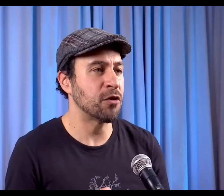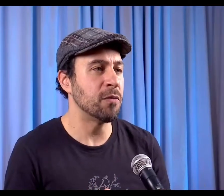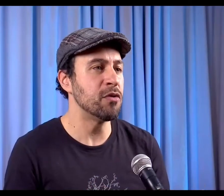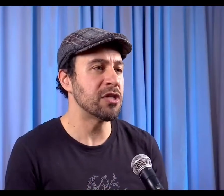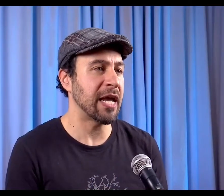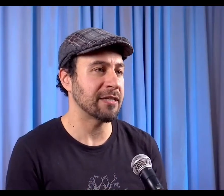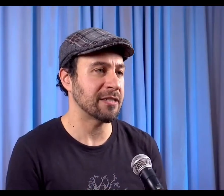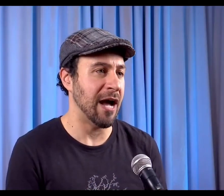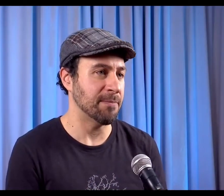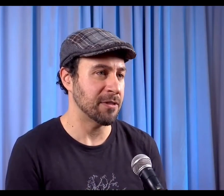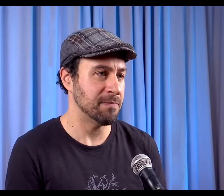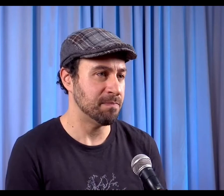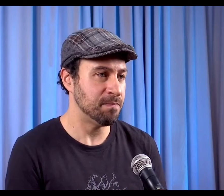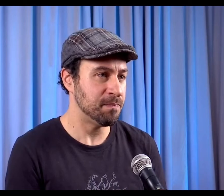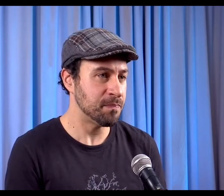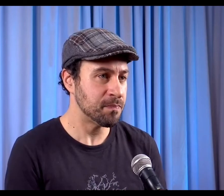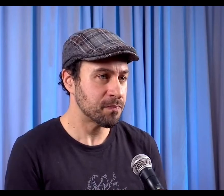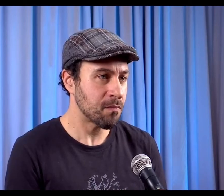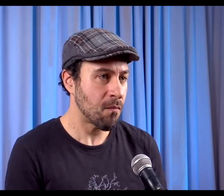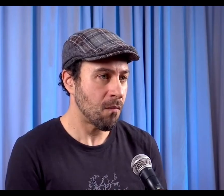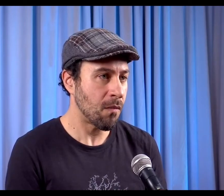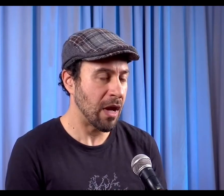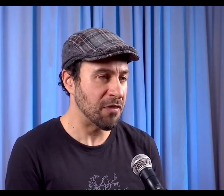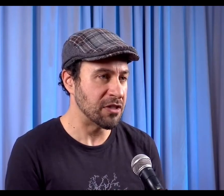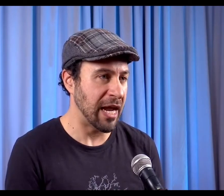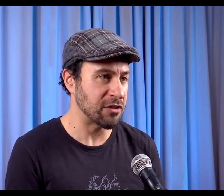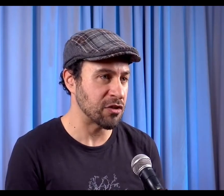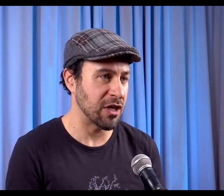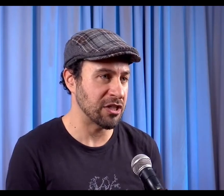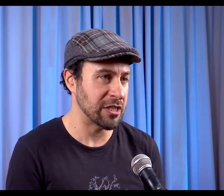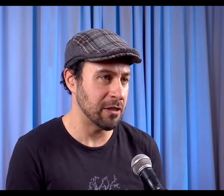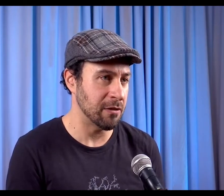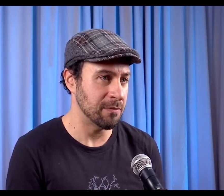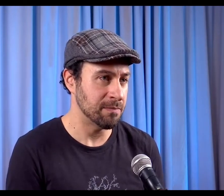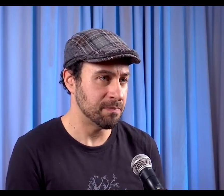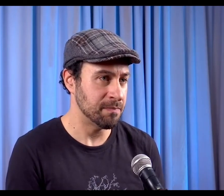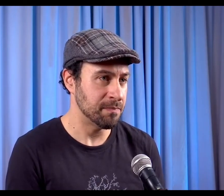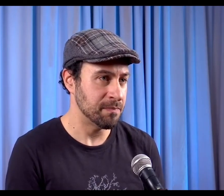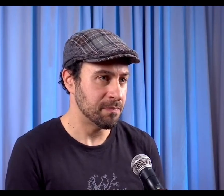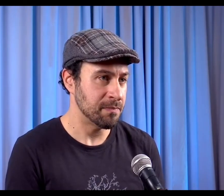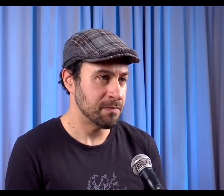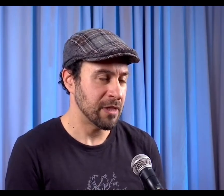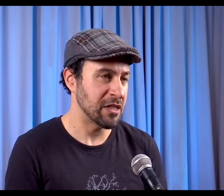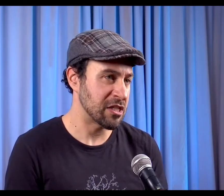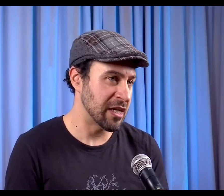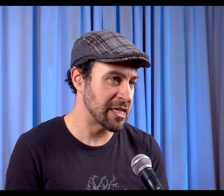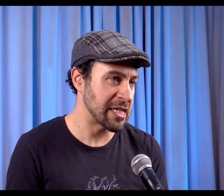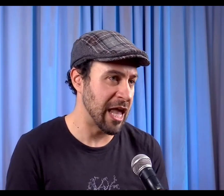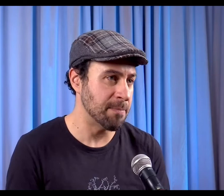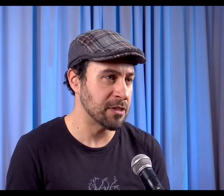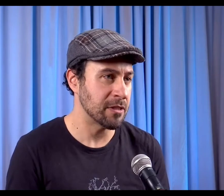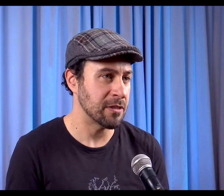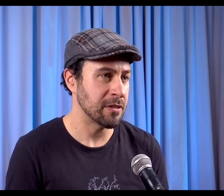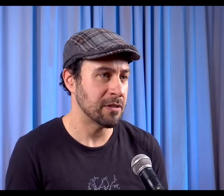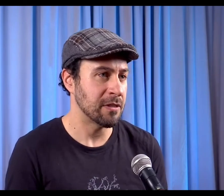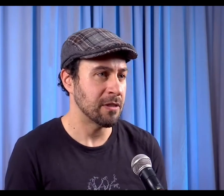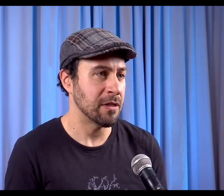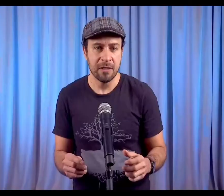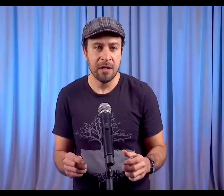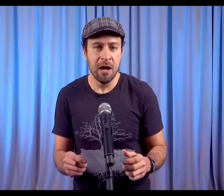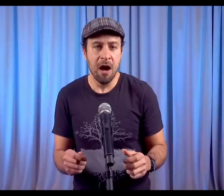And after the music has stopped, and the dancers are still, and the sun has slept,